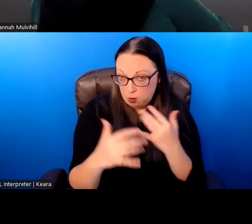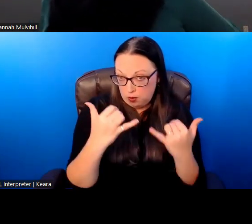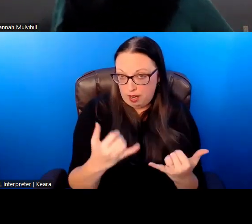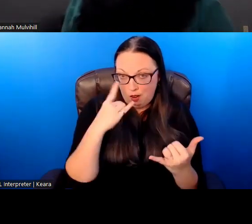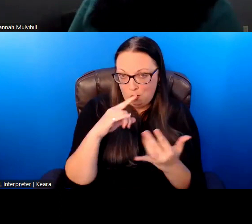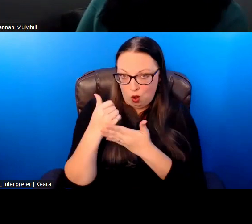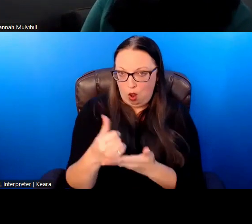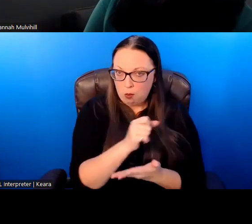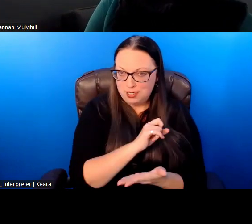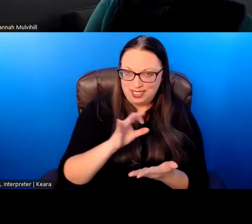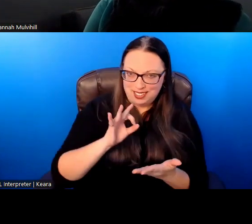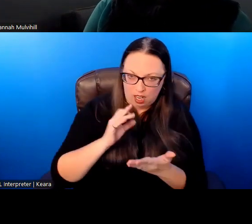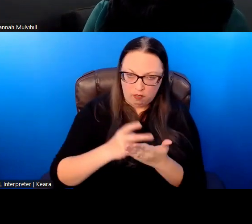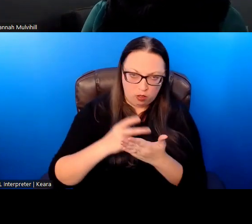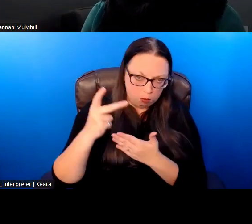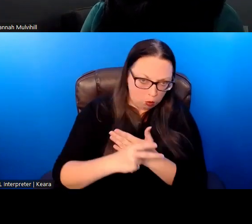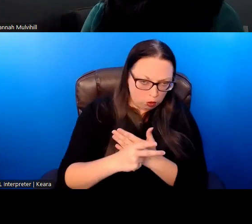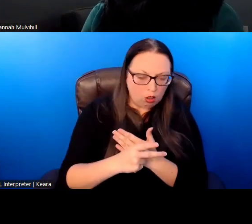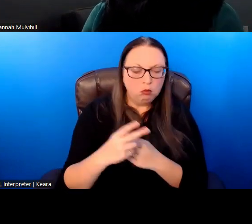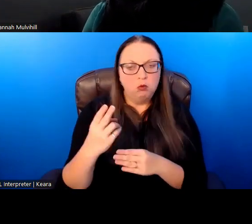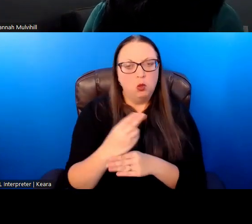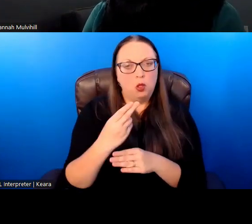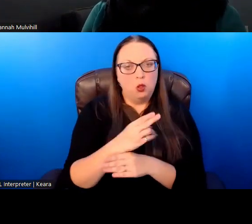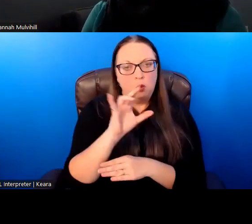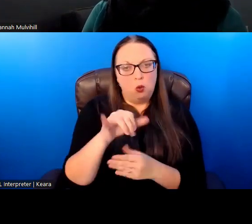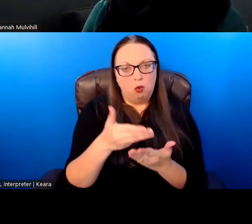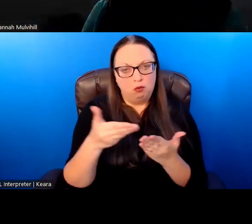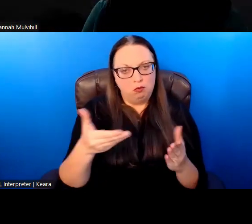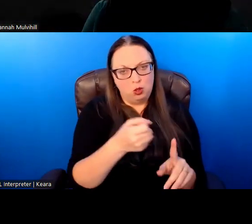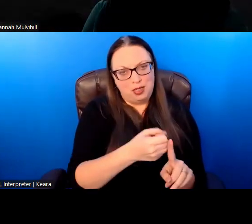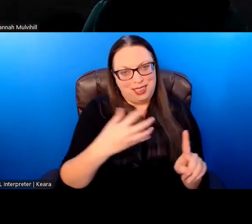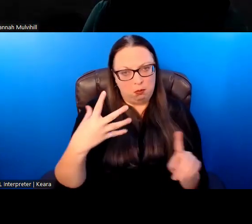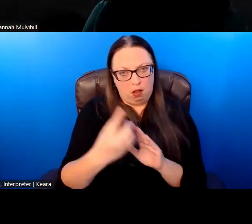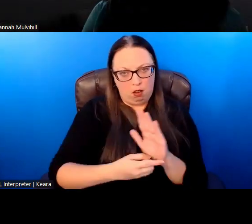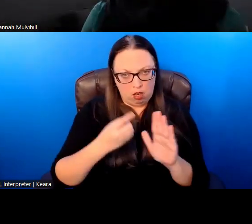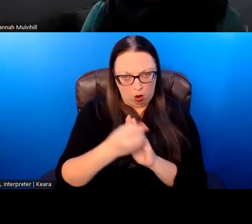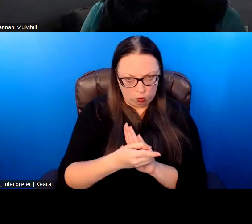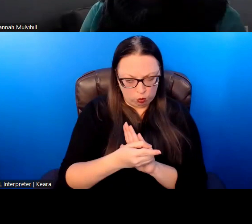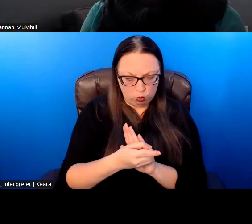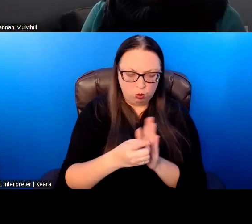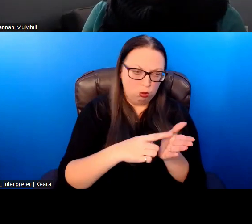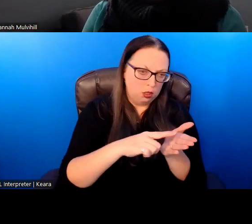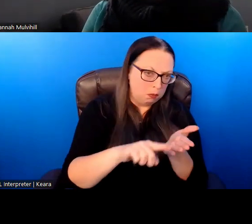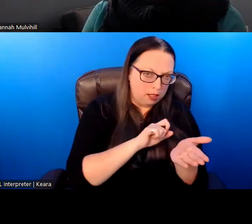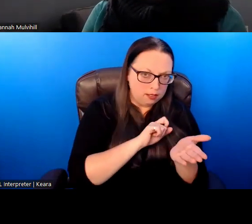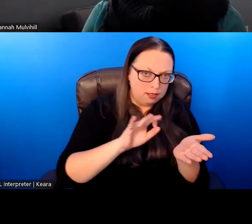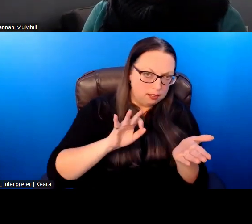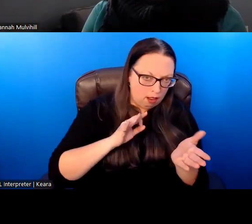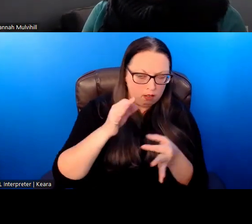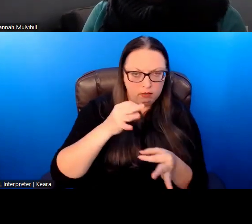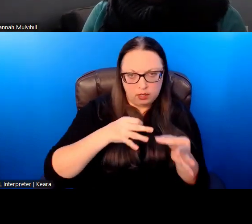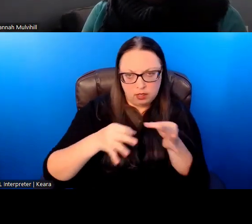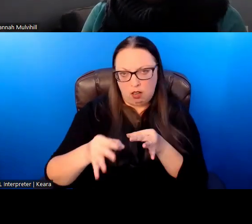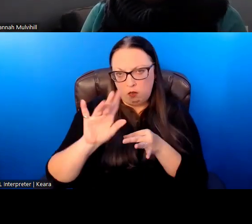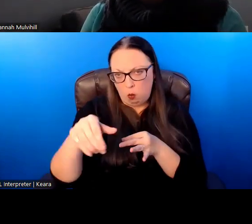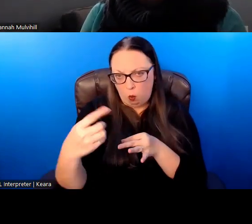that program. And so we'll use those funds to expand those hours, perhaps pay staff instead of having it